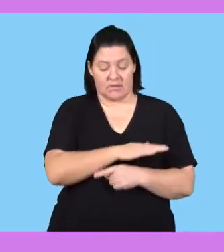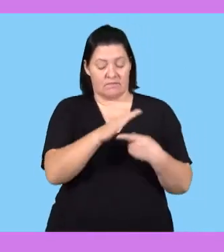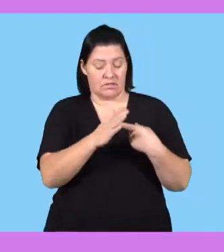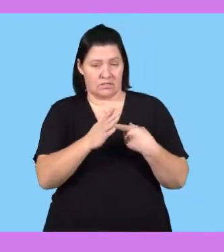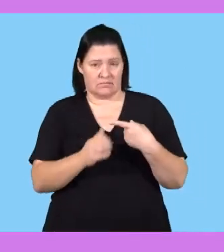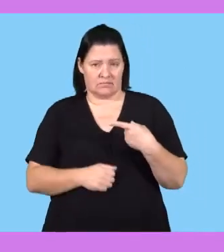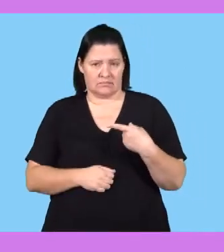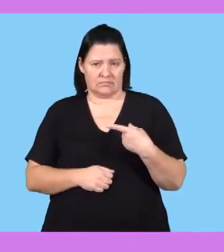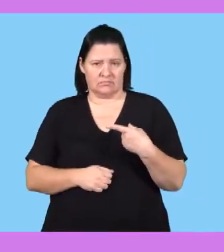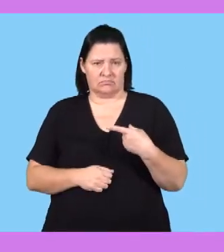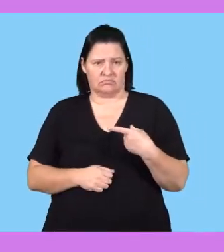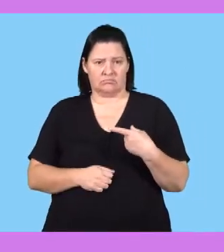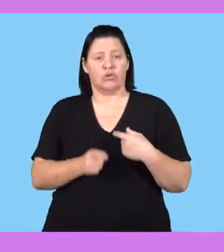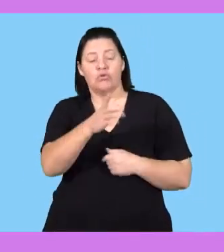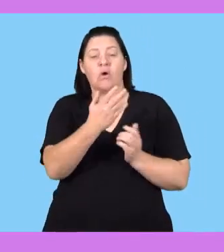Firstly,